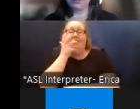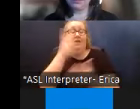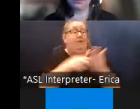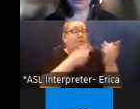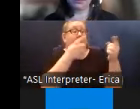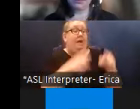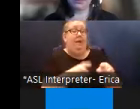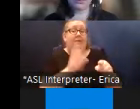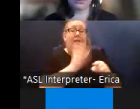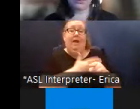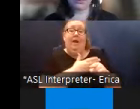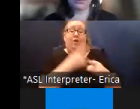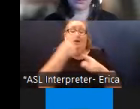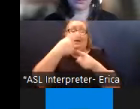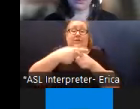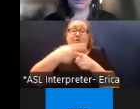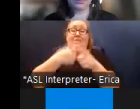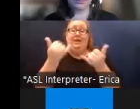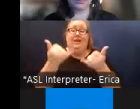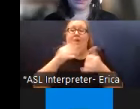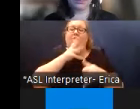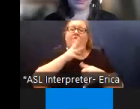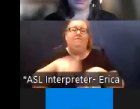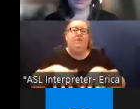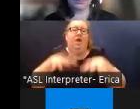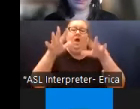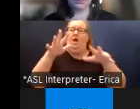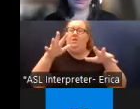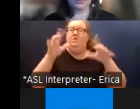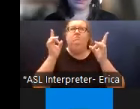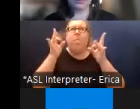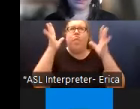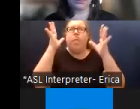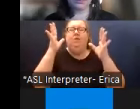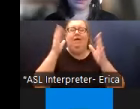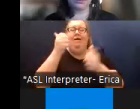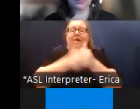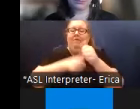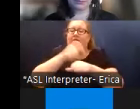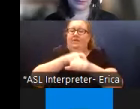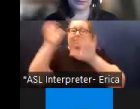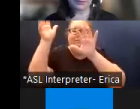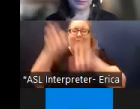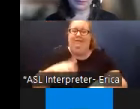Our intersection now floods like crazy every time it rains. Yeah. Well, there you go.